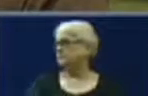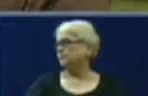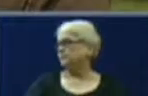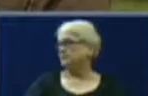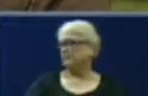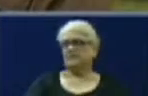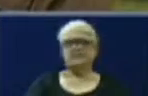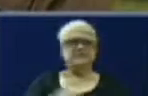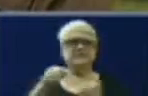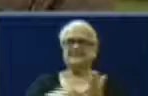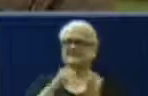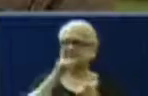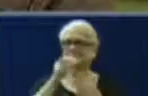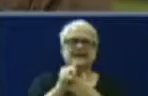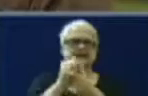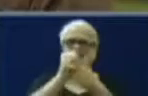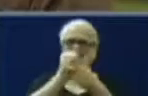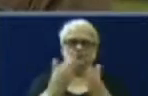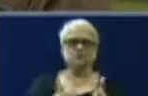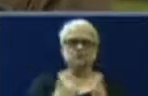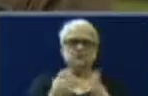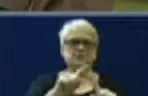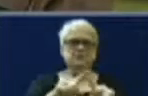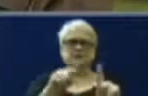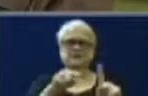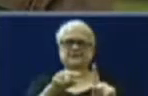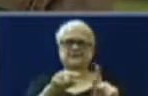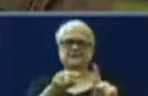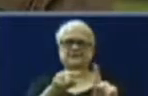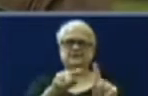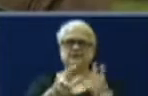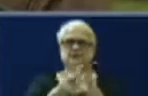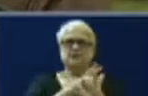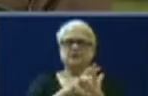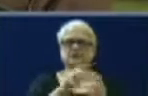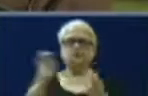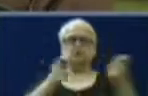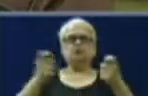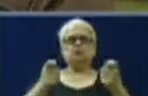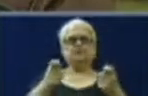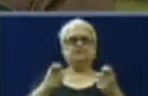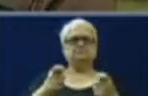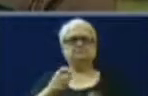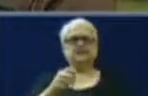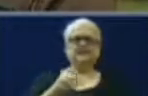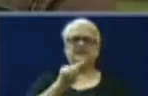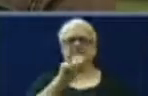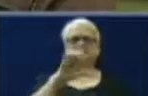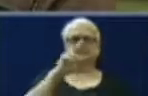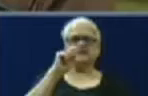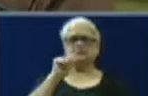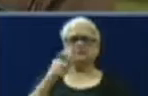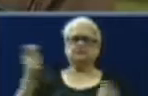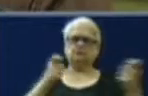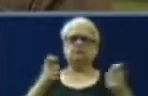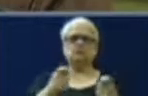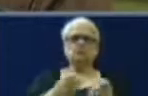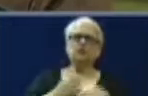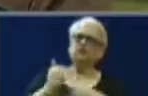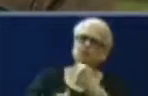This is not leadership, but instead ruling as a tyrant with threats, intimidation, and